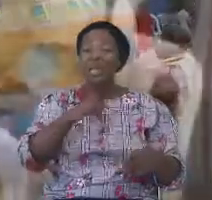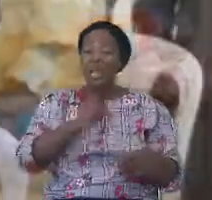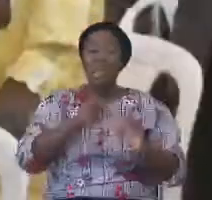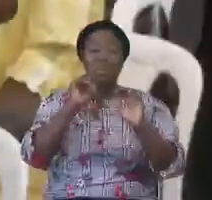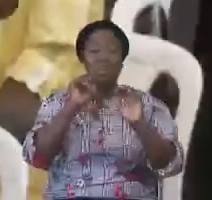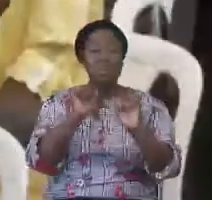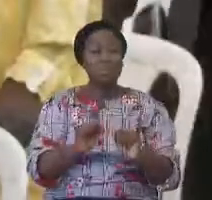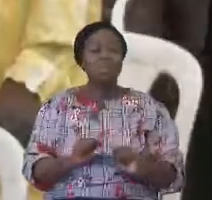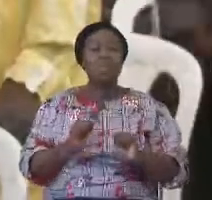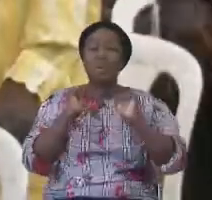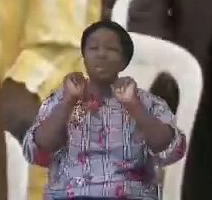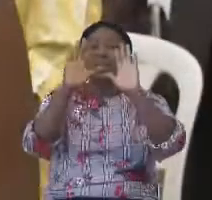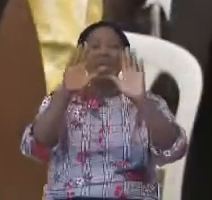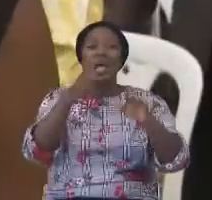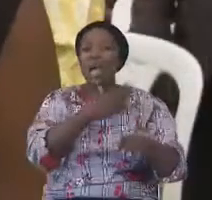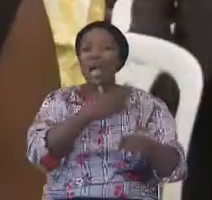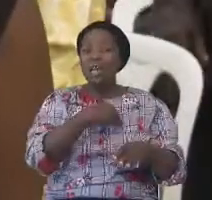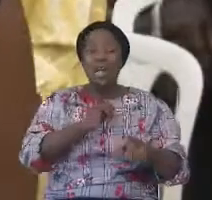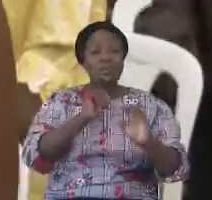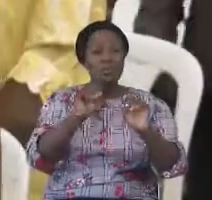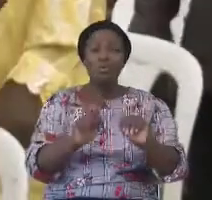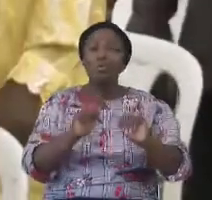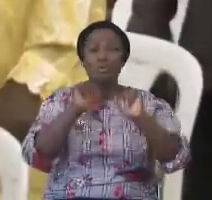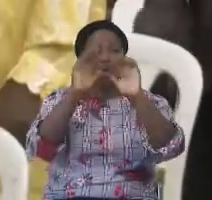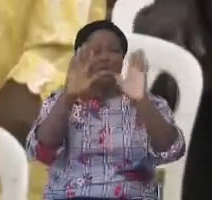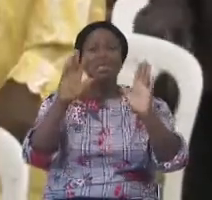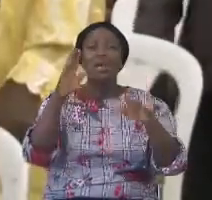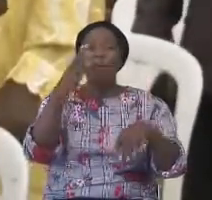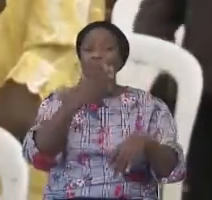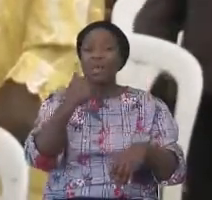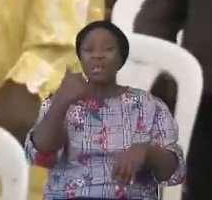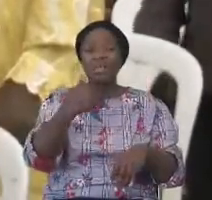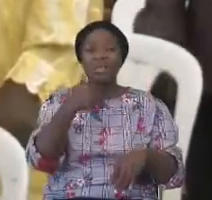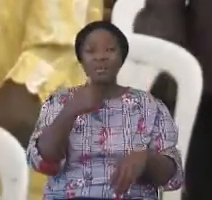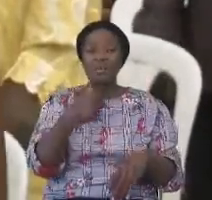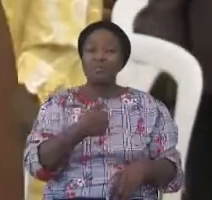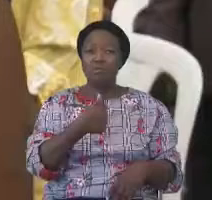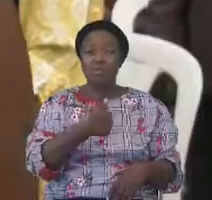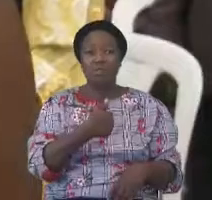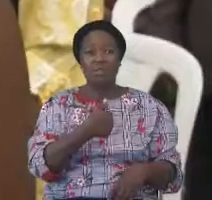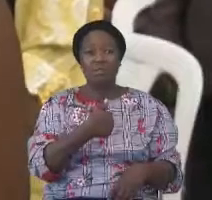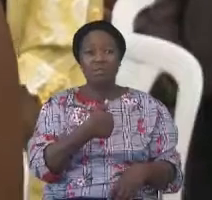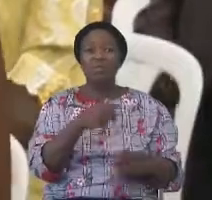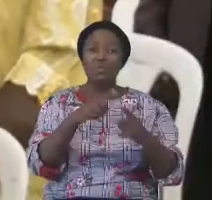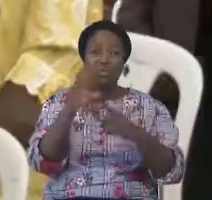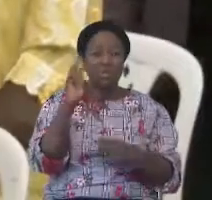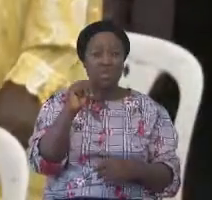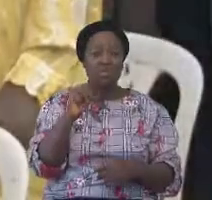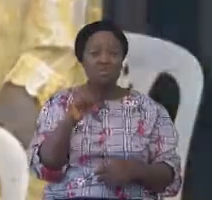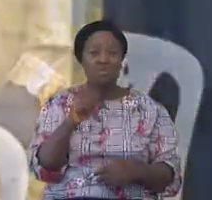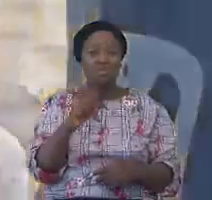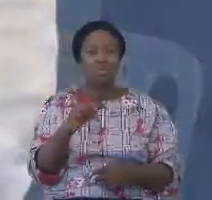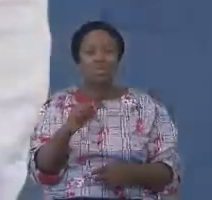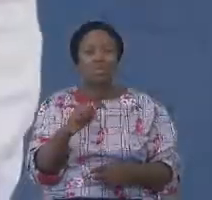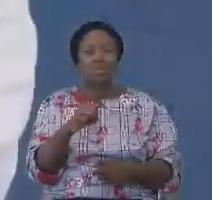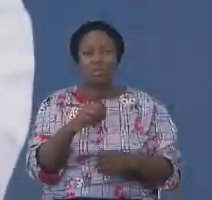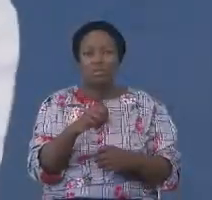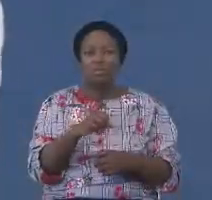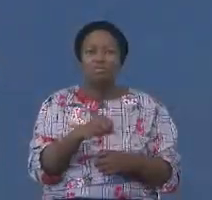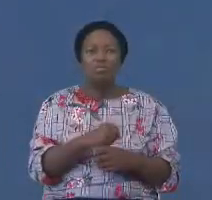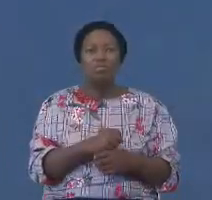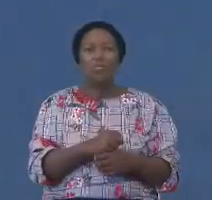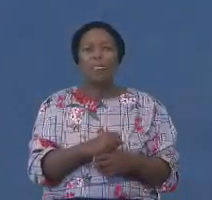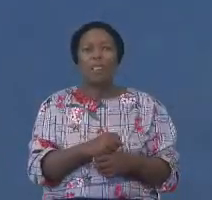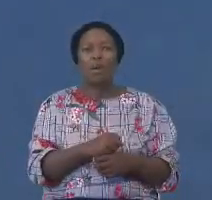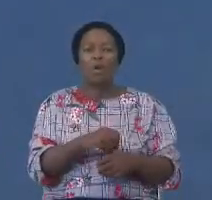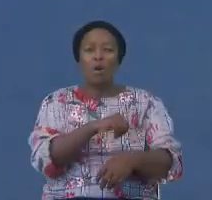with the lord and i surrender and i submit myself